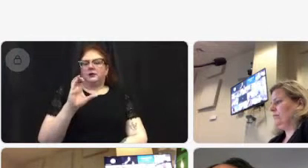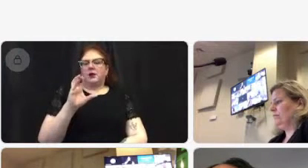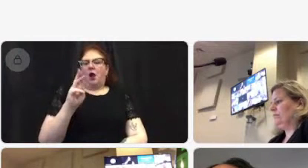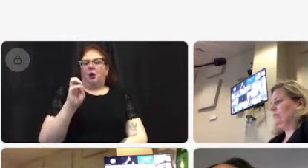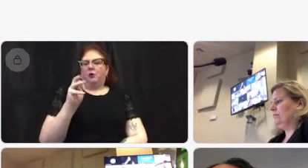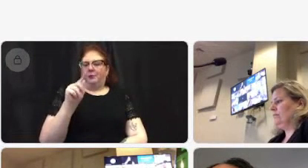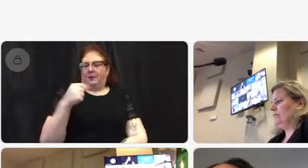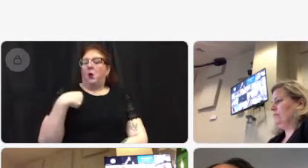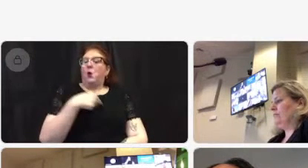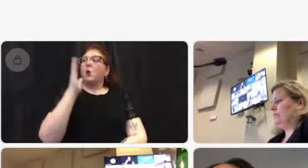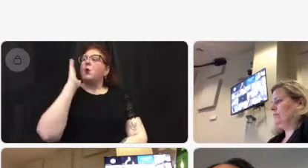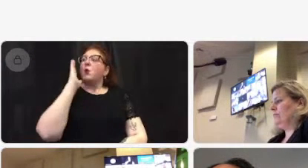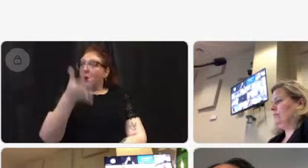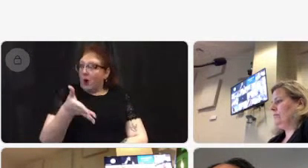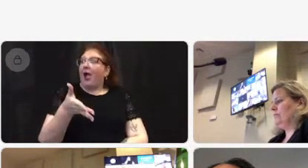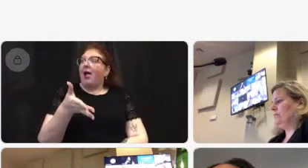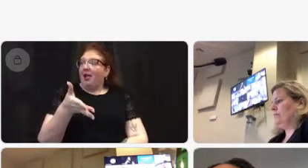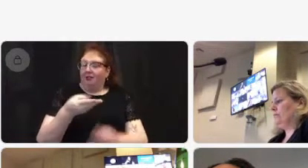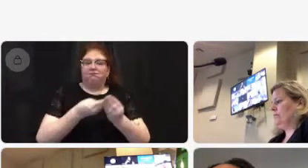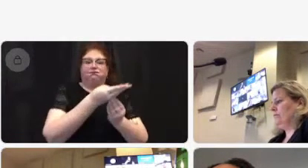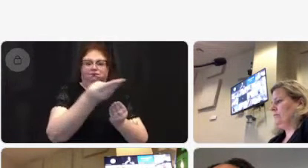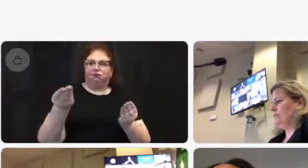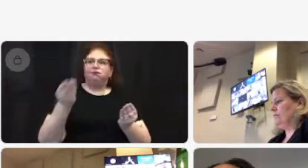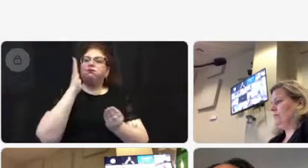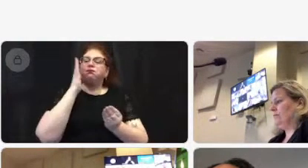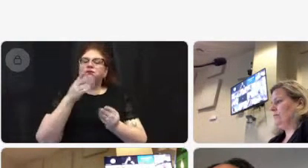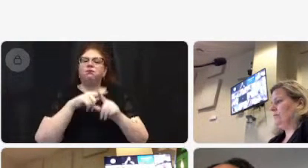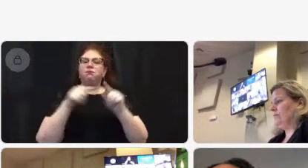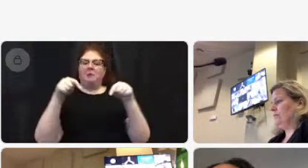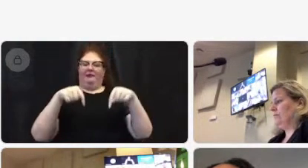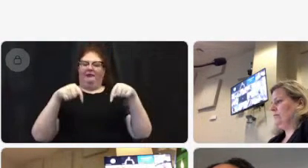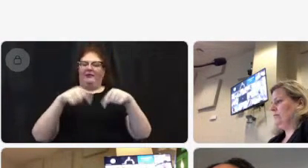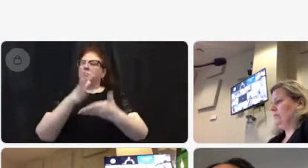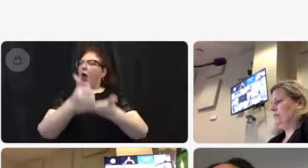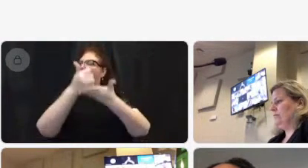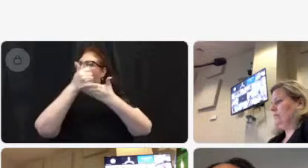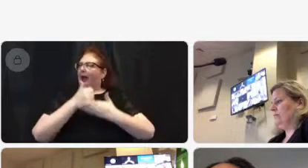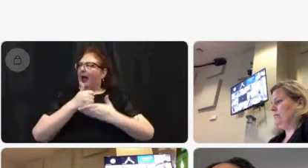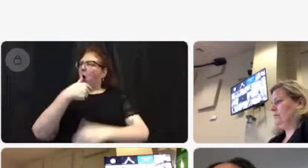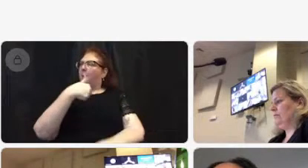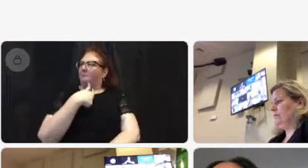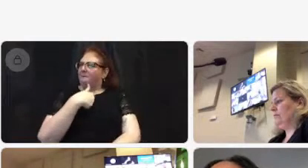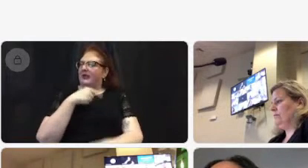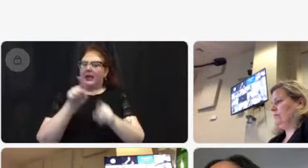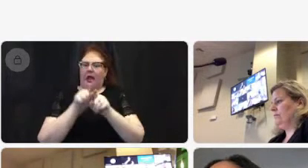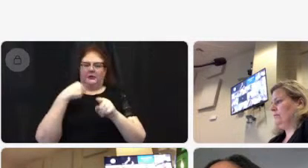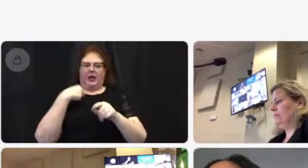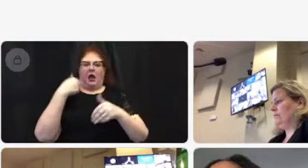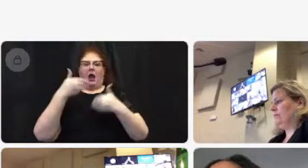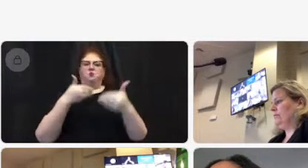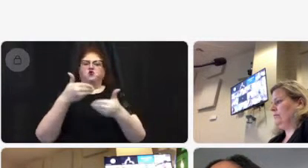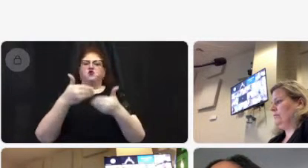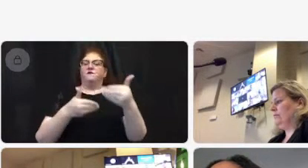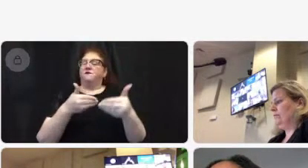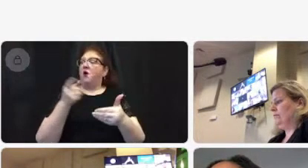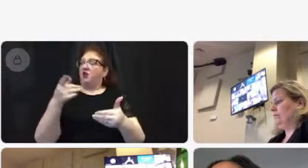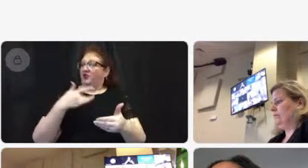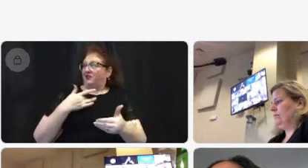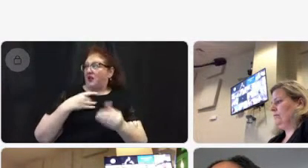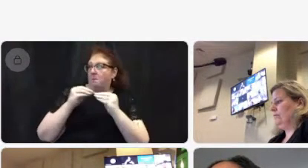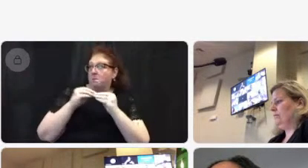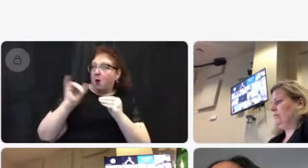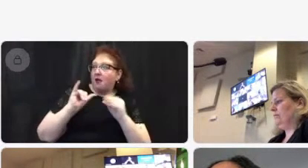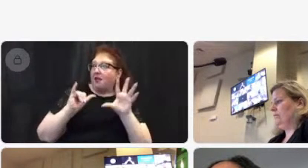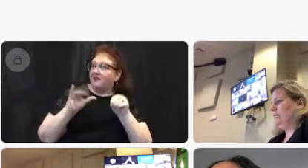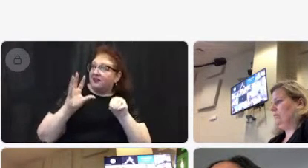we'll get you that document. So what I'm asking, I'm just doing this because it'll help me as I move forward. Is it 50-50,